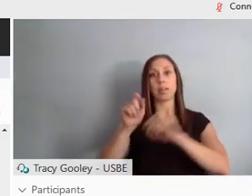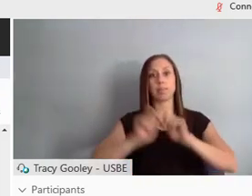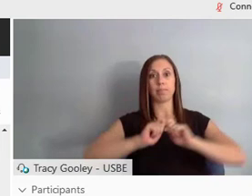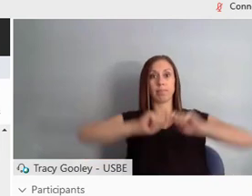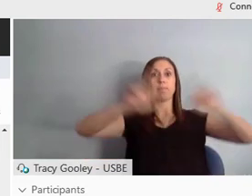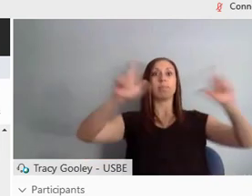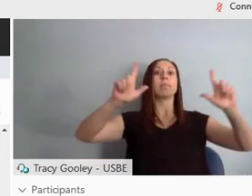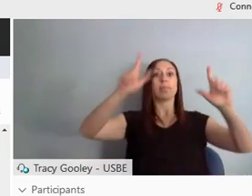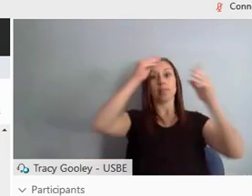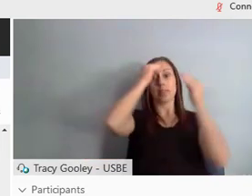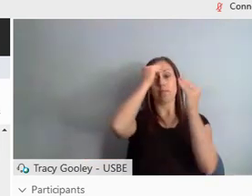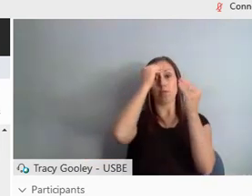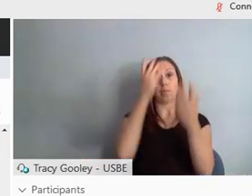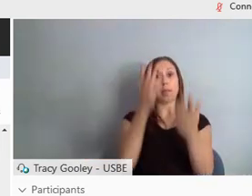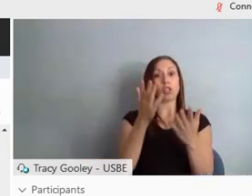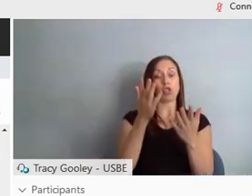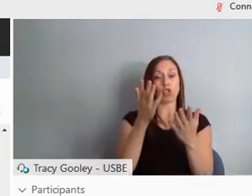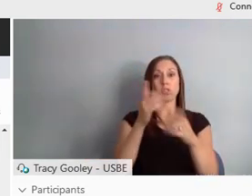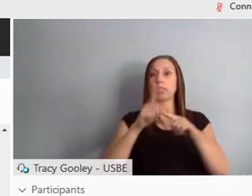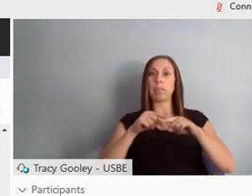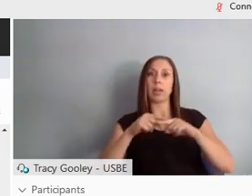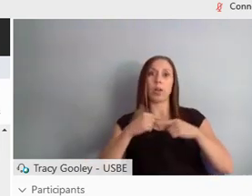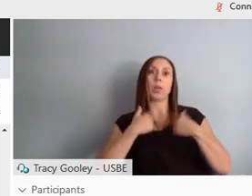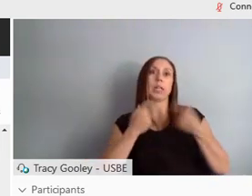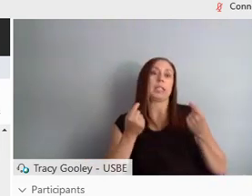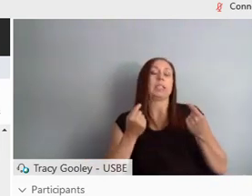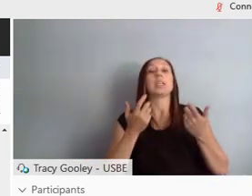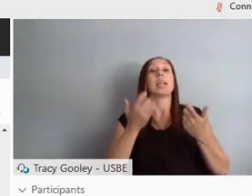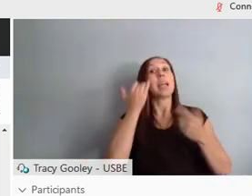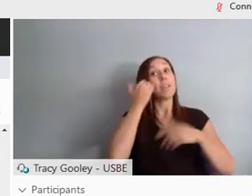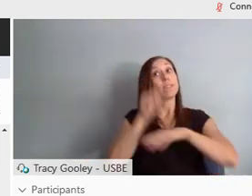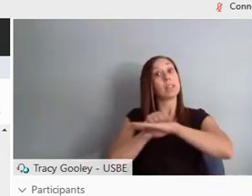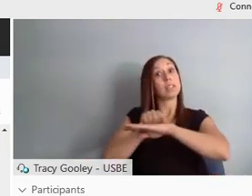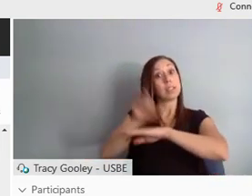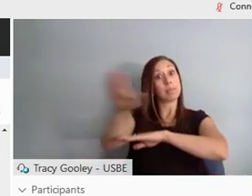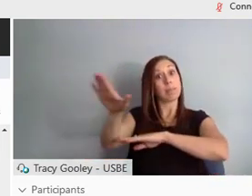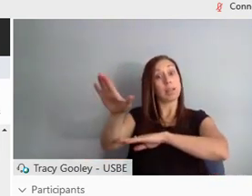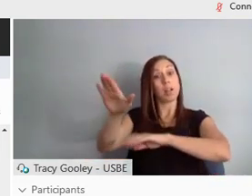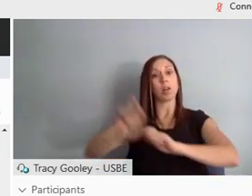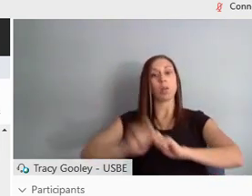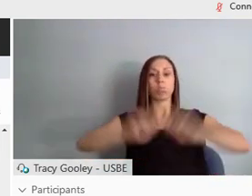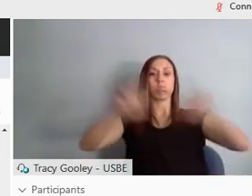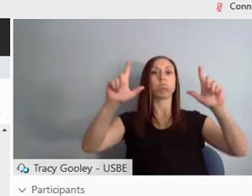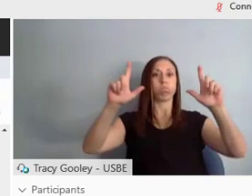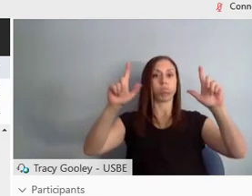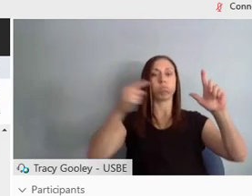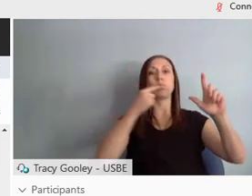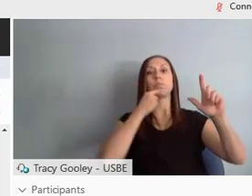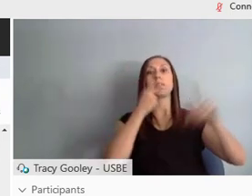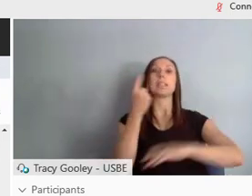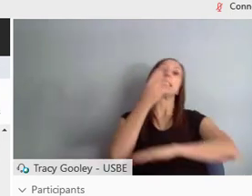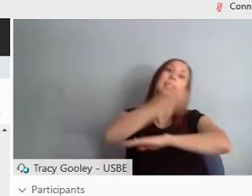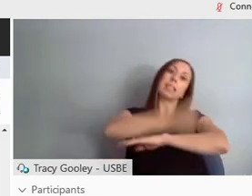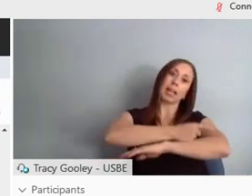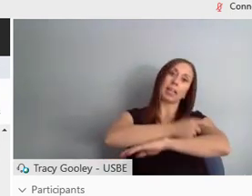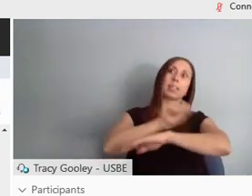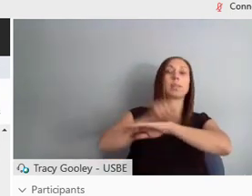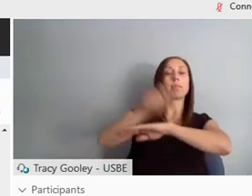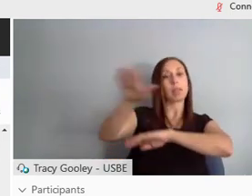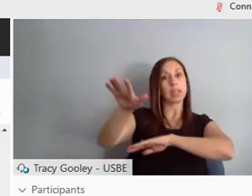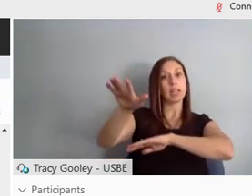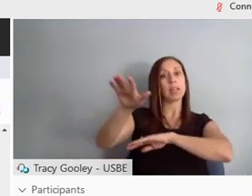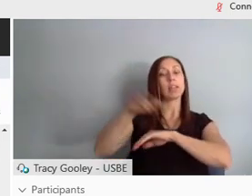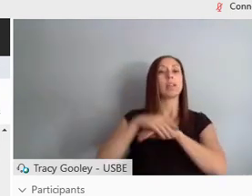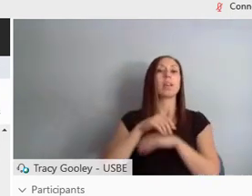up with the information here depending on what I did. If I hit submit, it will tell you that the date it was submitted.